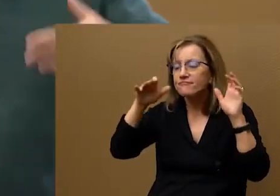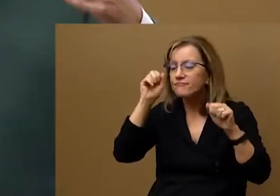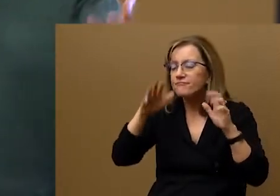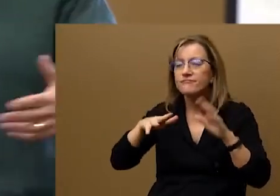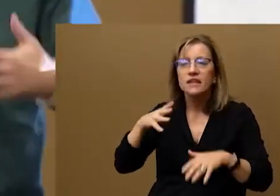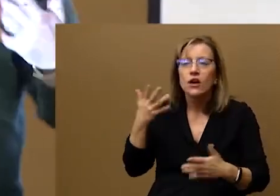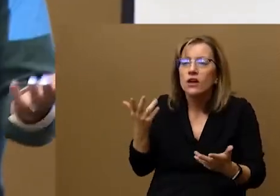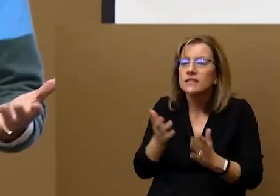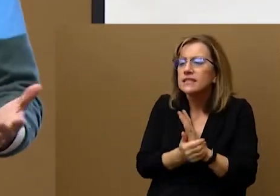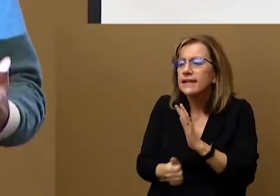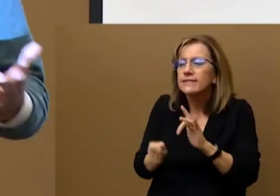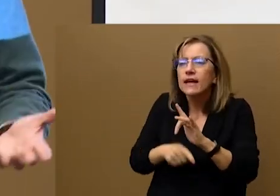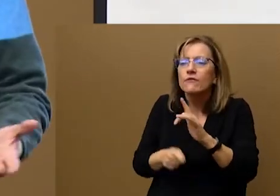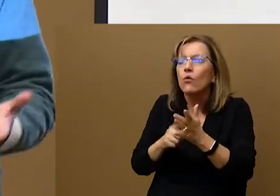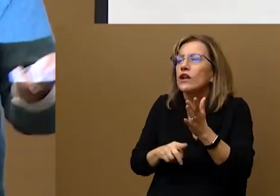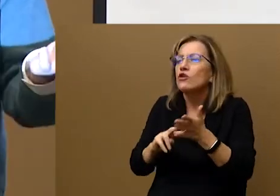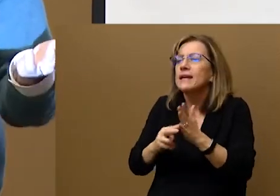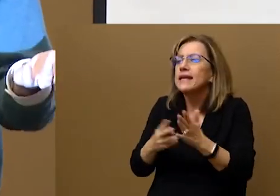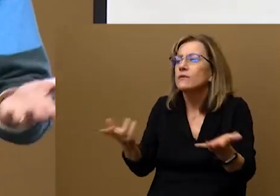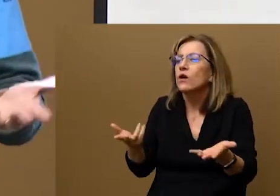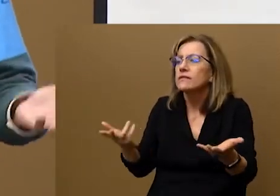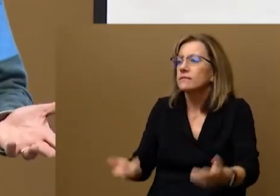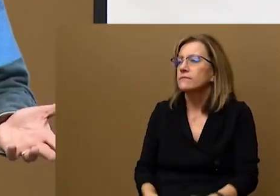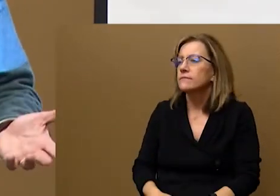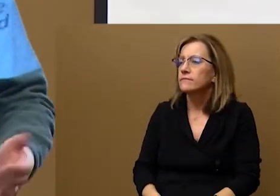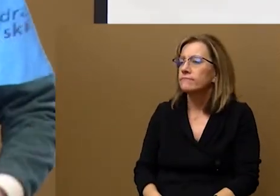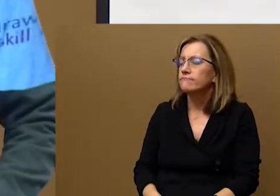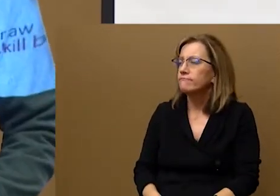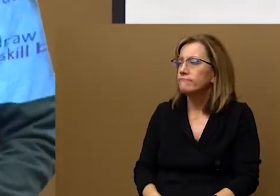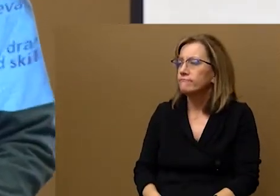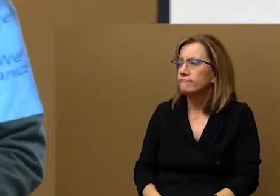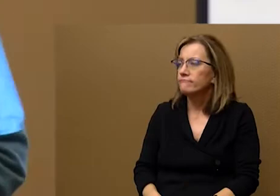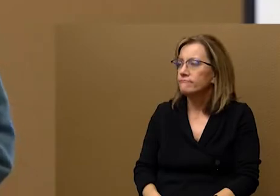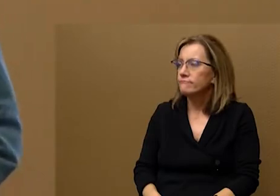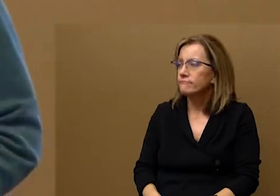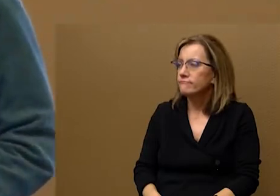let's brainstorm a bit. What do we mean? Skill deficits, like what are you talking about?